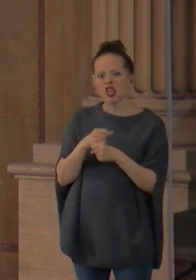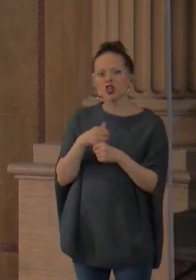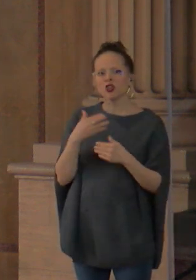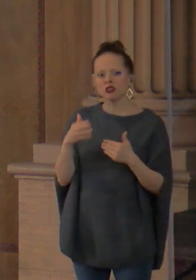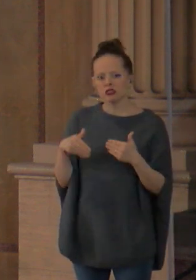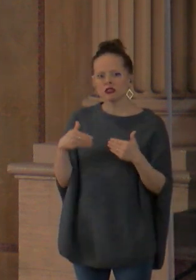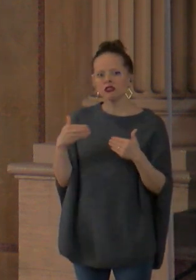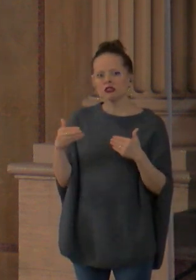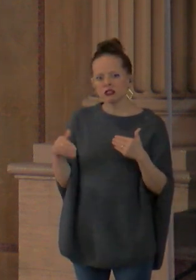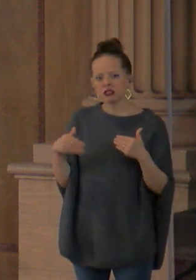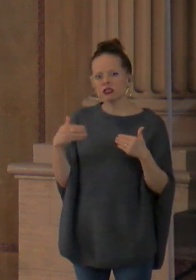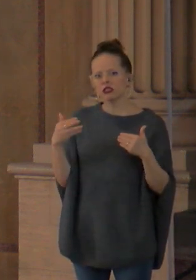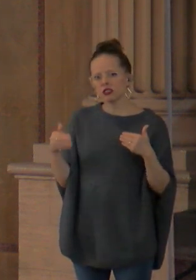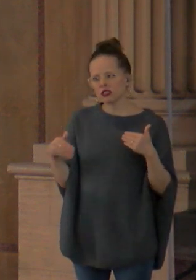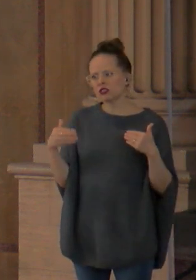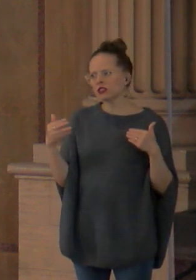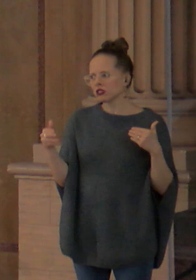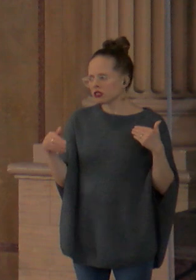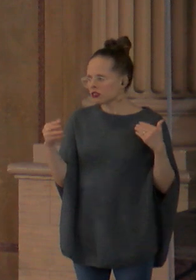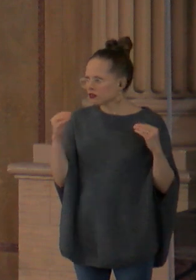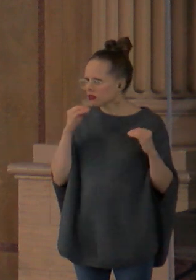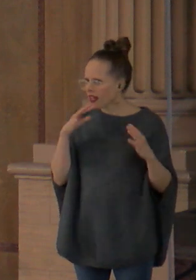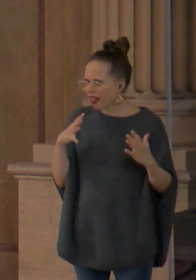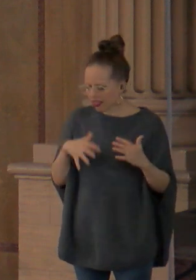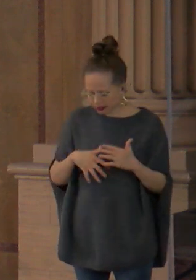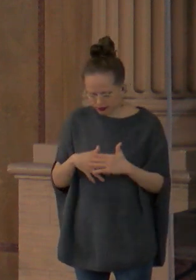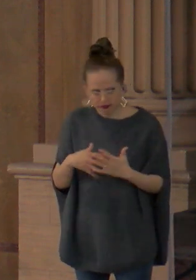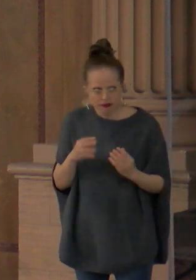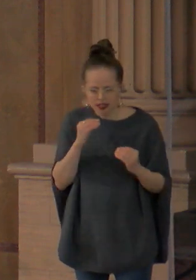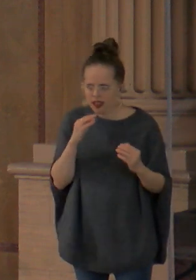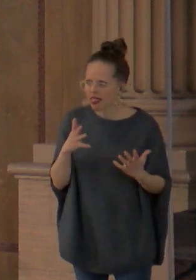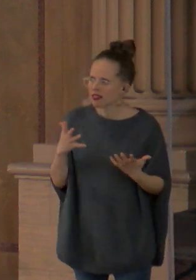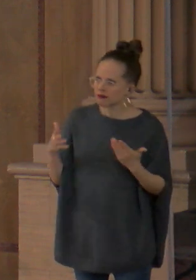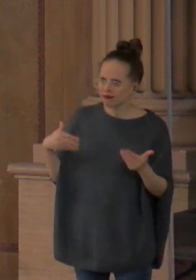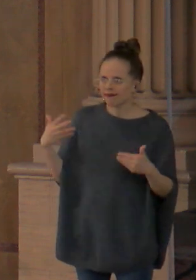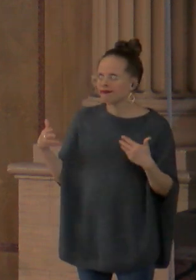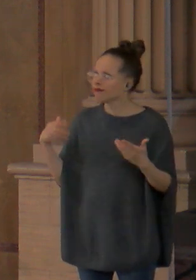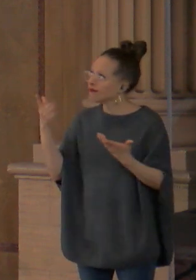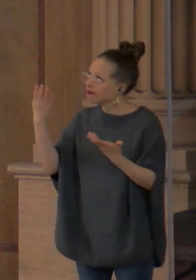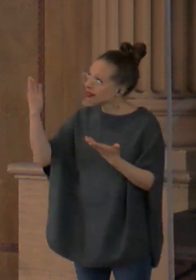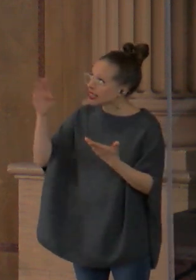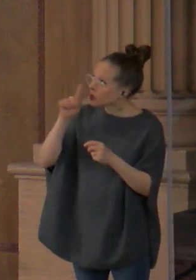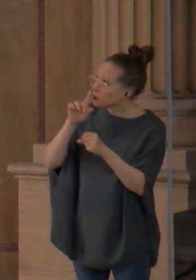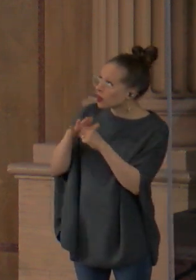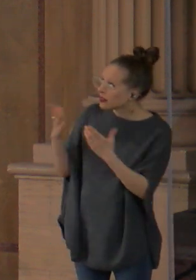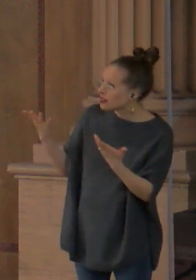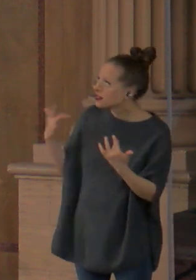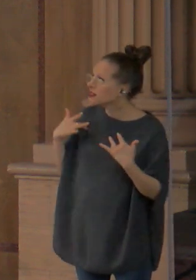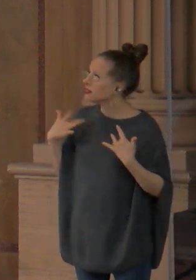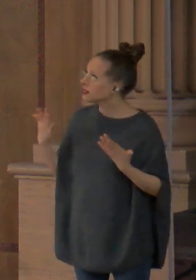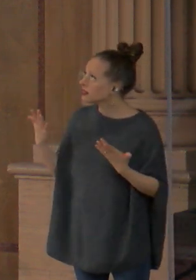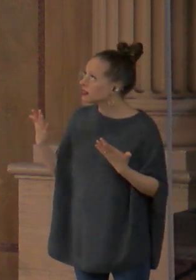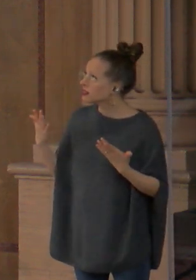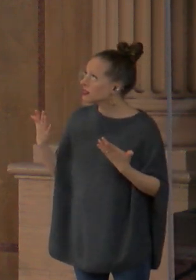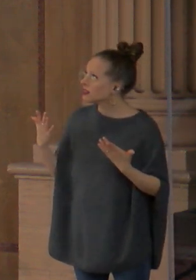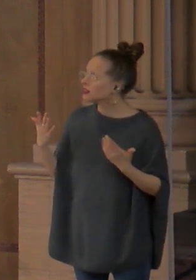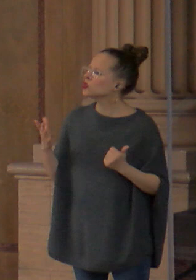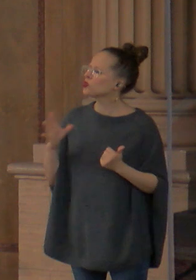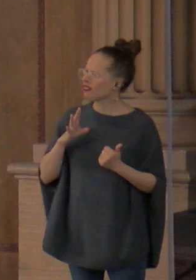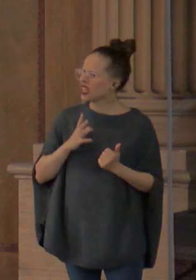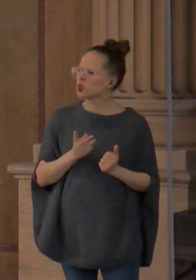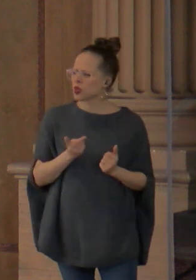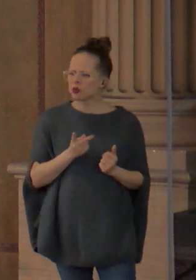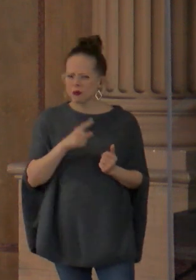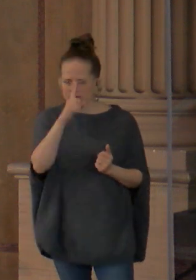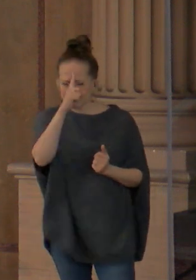And there's still no child. And there's still no child. God made this promise and it wasn't being fulfilled. So they started to say, all right, we have to